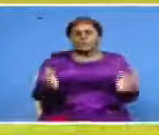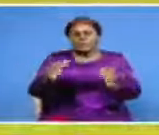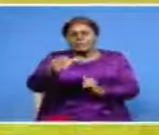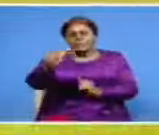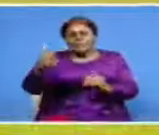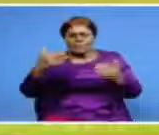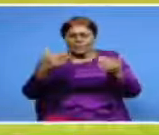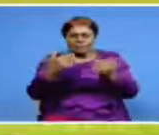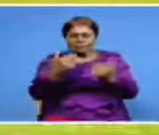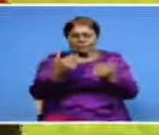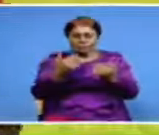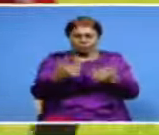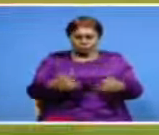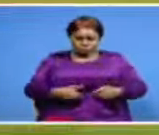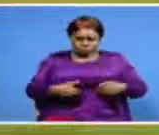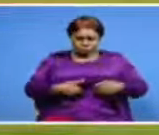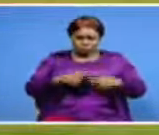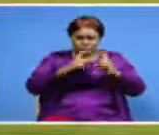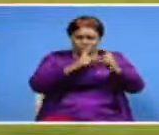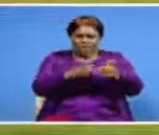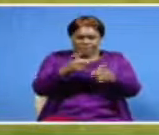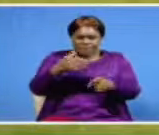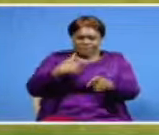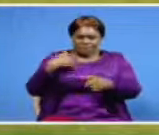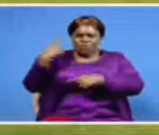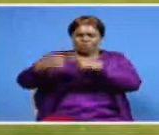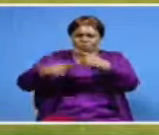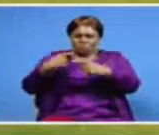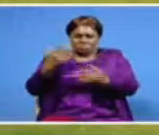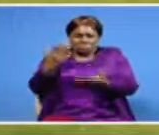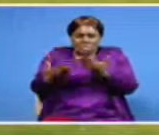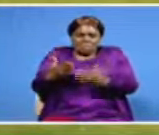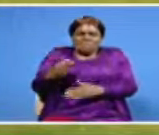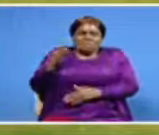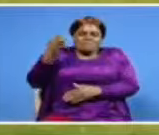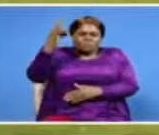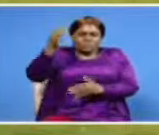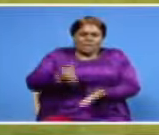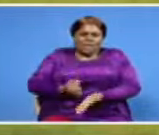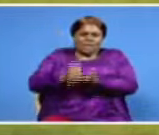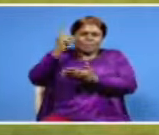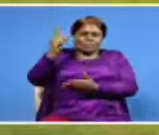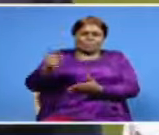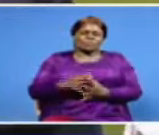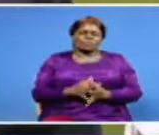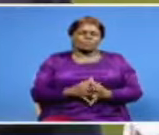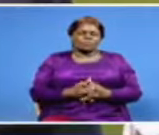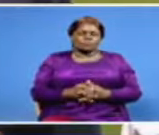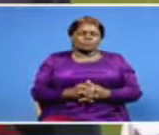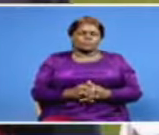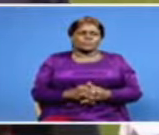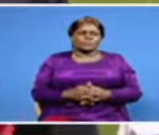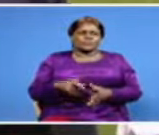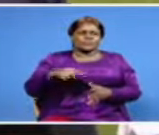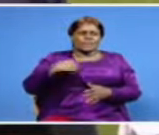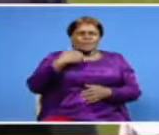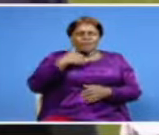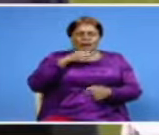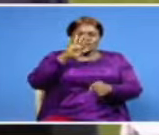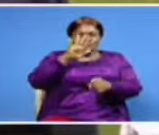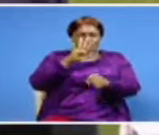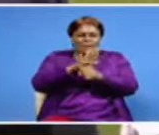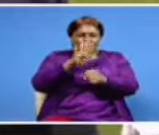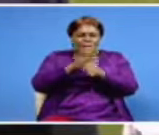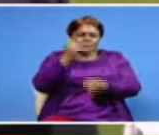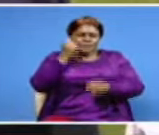wenzangu kama uko na talent endelea na hiyo. Hiyo inaweza kupeleka mbali. We have a lot of sprinters